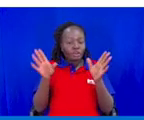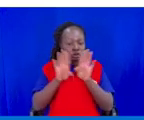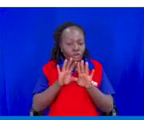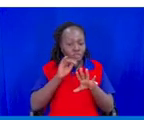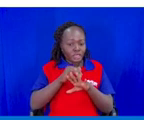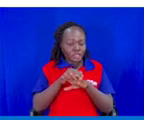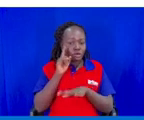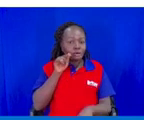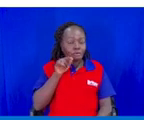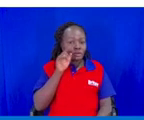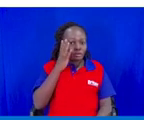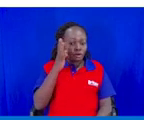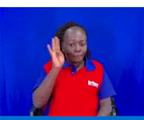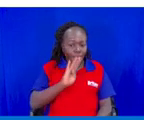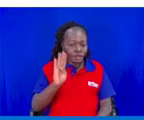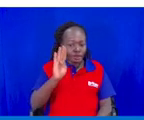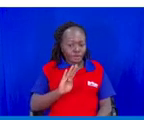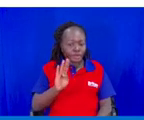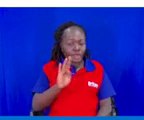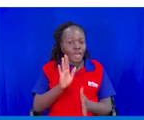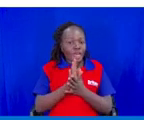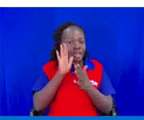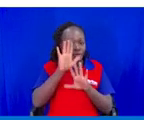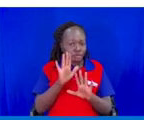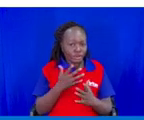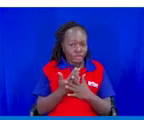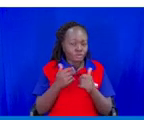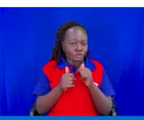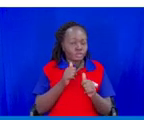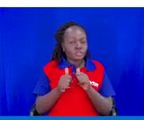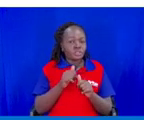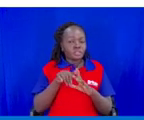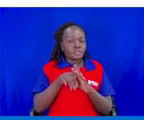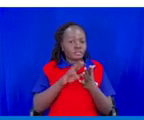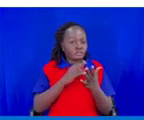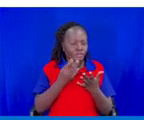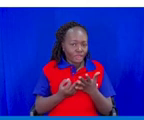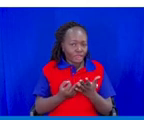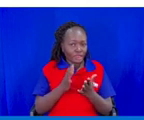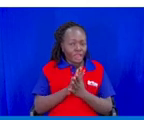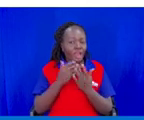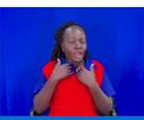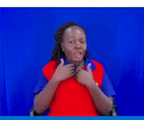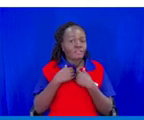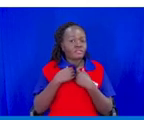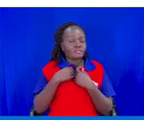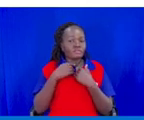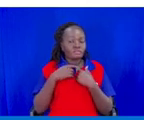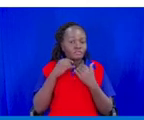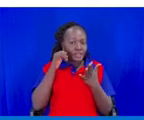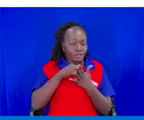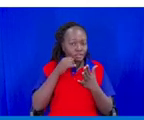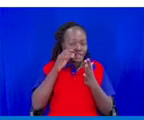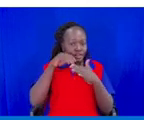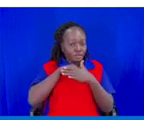at 1.4 billion. And the key assets within the fund, we had investments in quoted ordinary